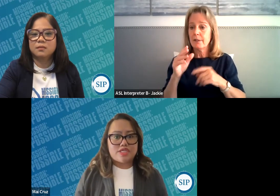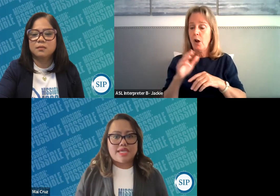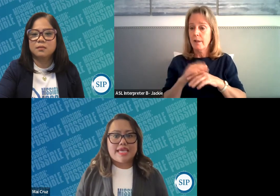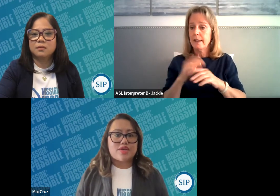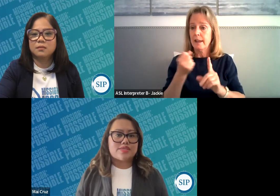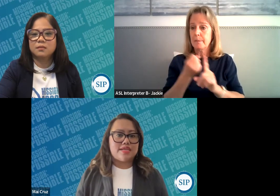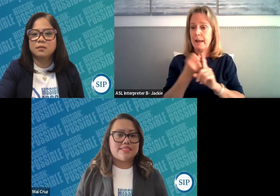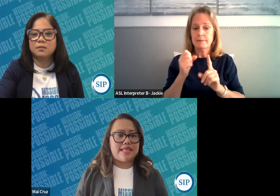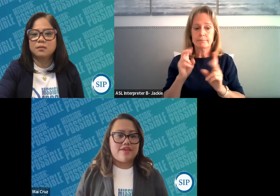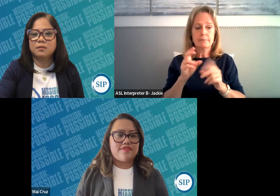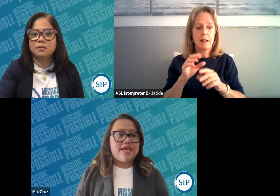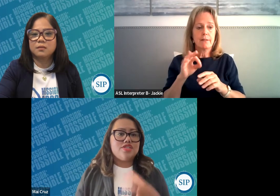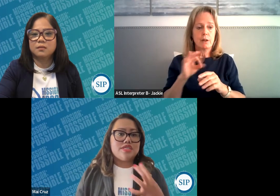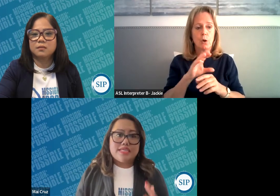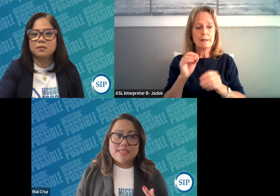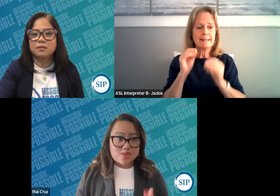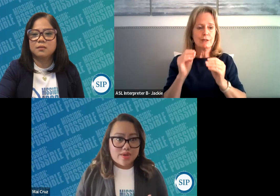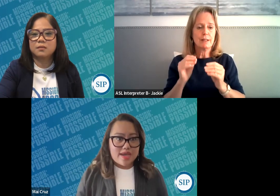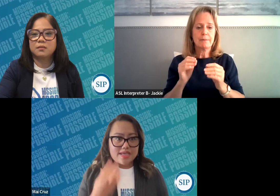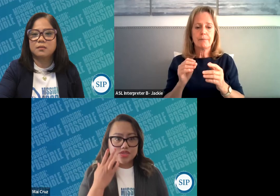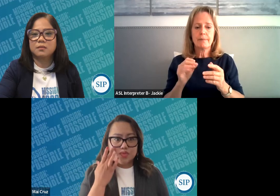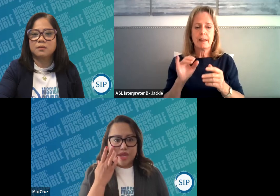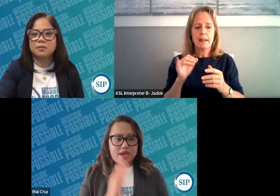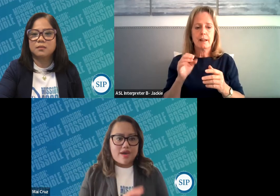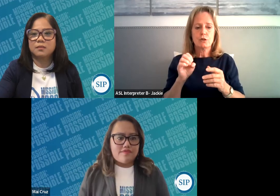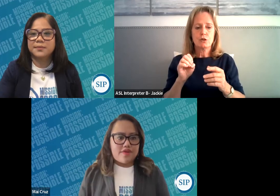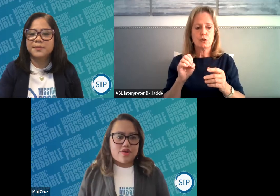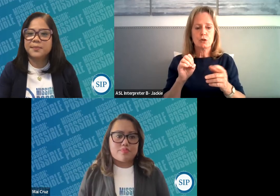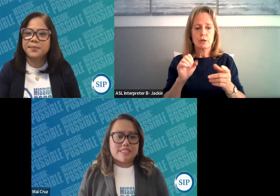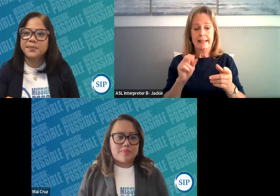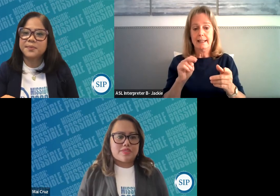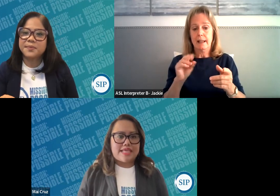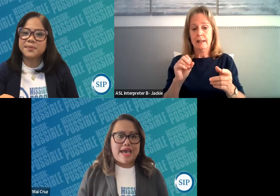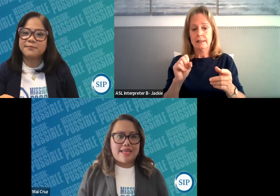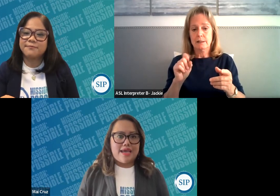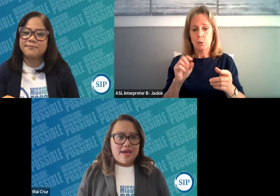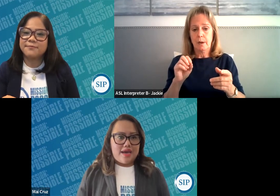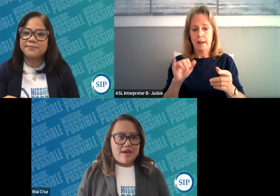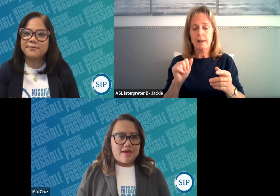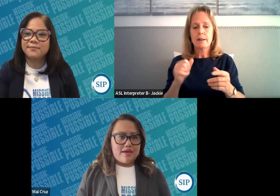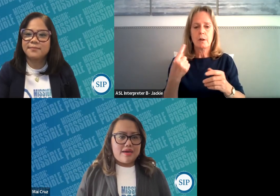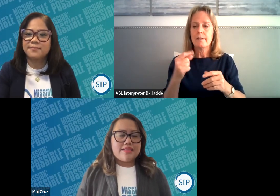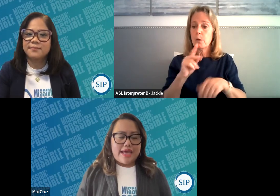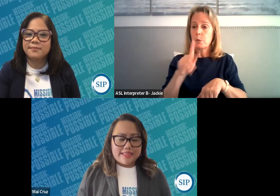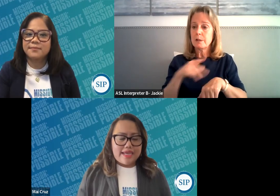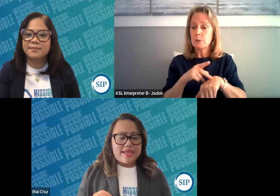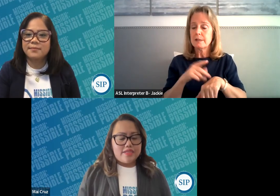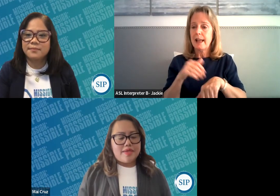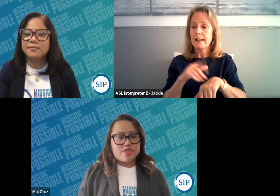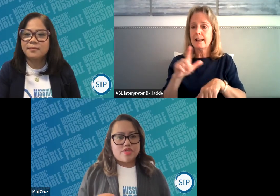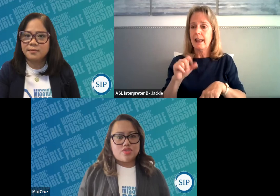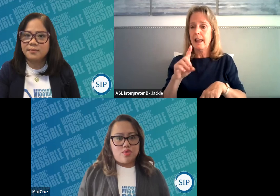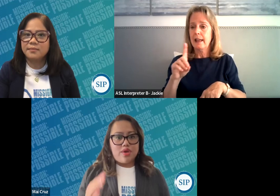of co-teaching in her son's life. Janina Stoya is one of our principals at Lad